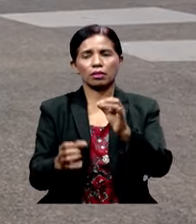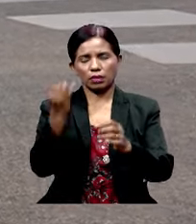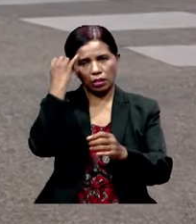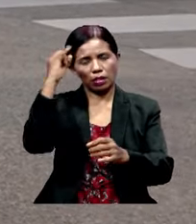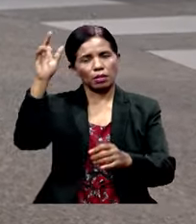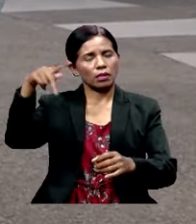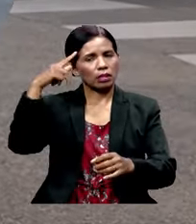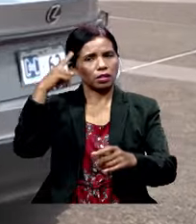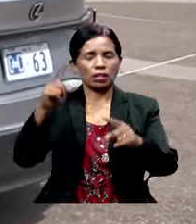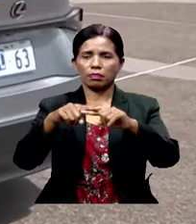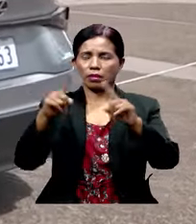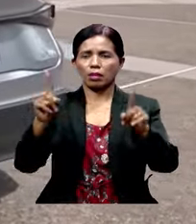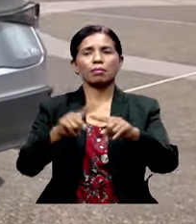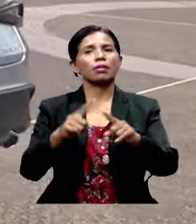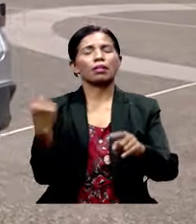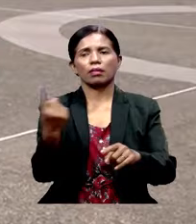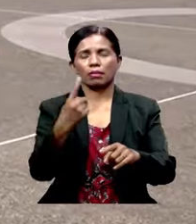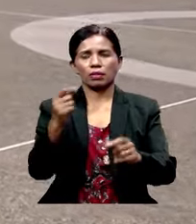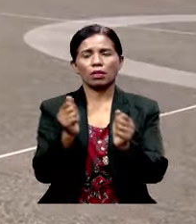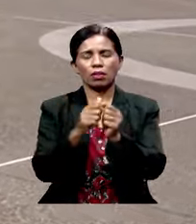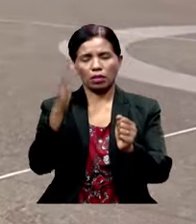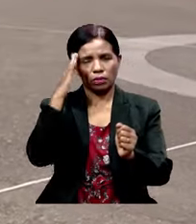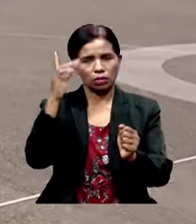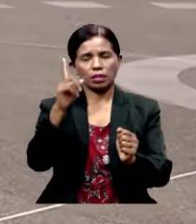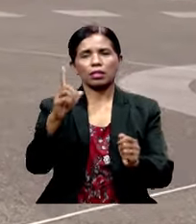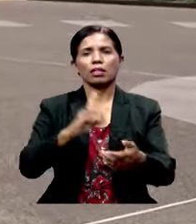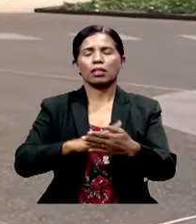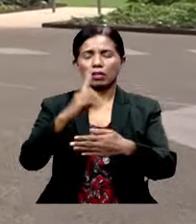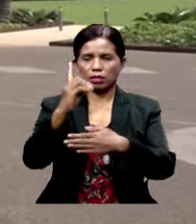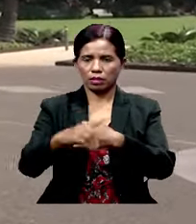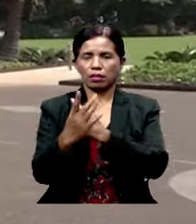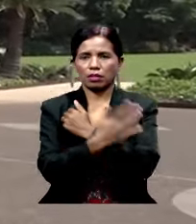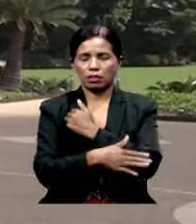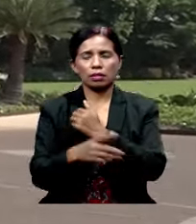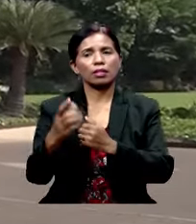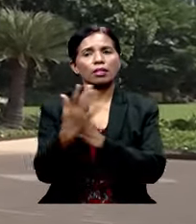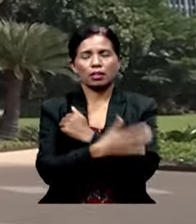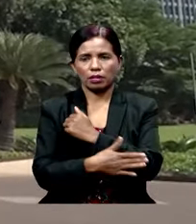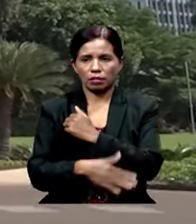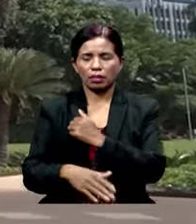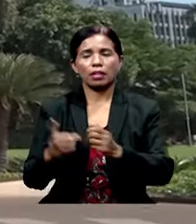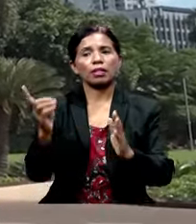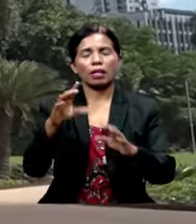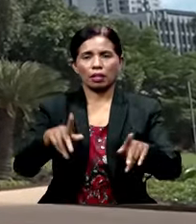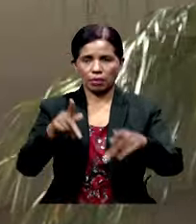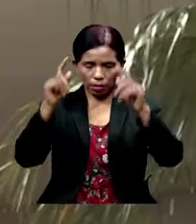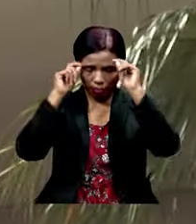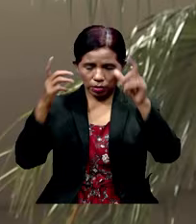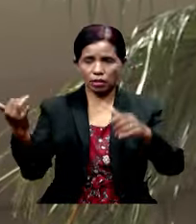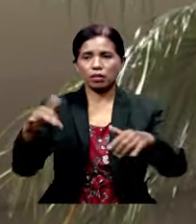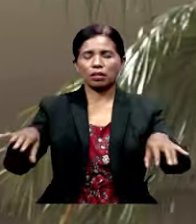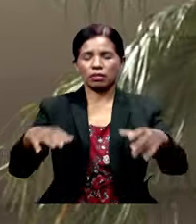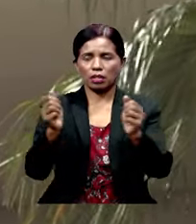política nebe lahanesan mebe nafatin ho hanoin ida ho di desenvolve nasang tu irradus trabalhador timoran sira nebe servicio Australia